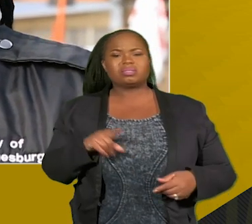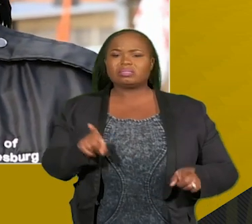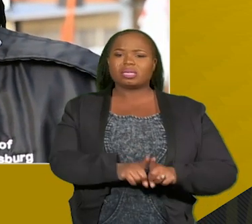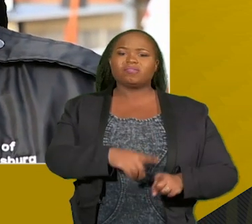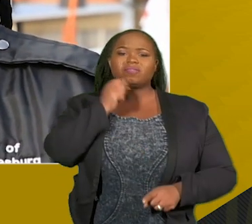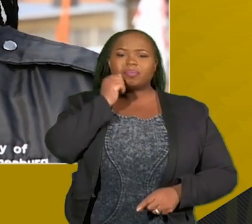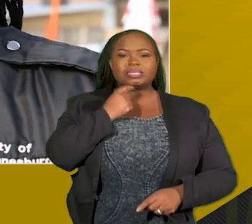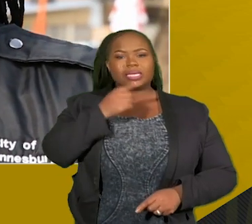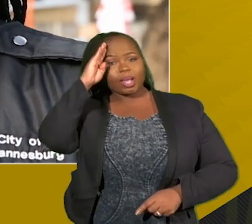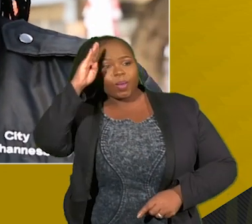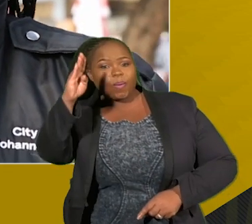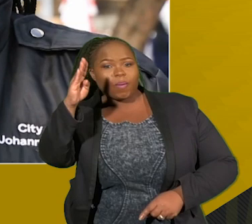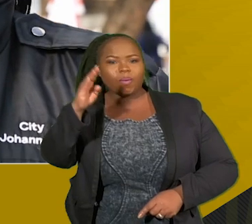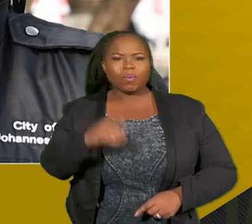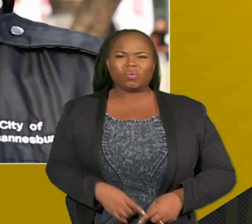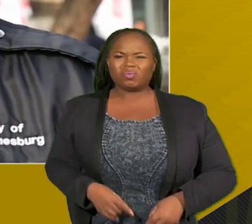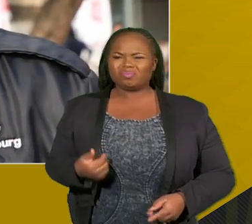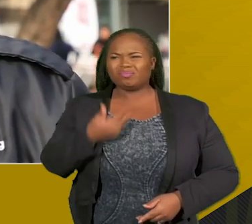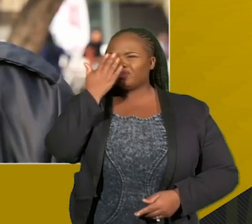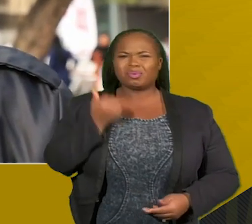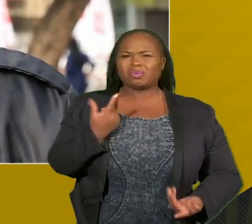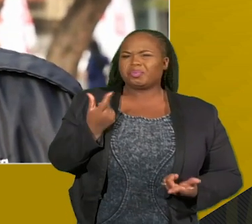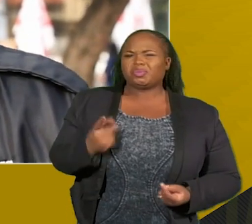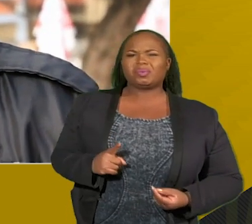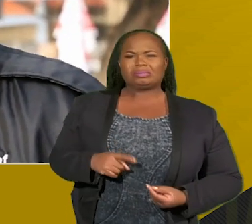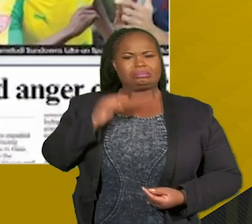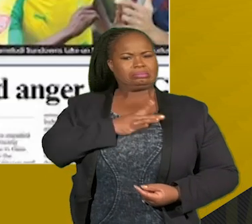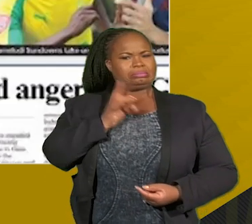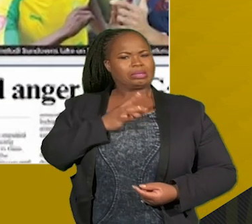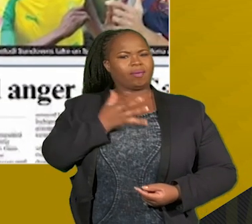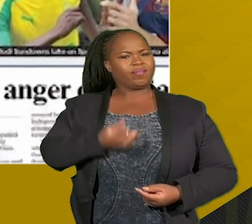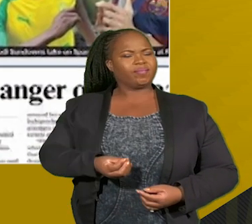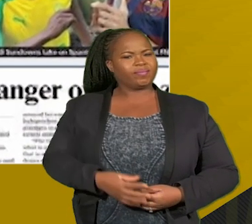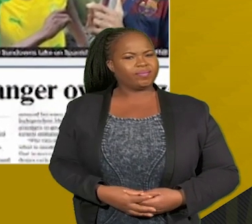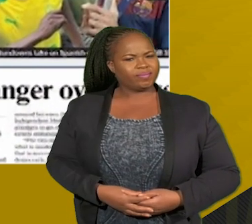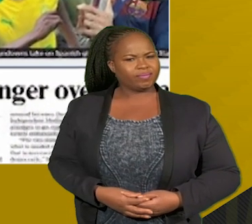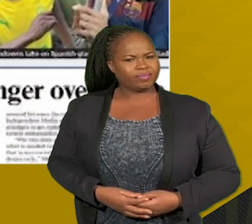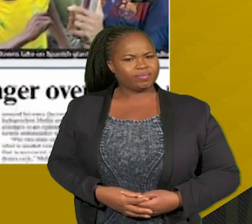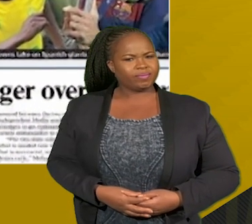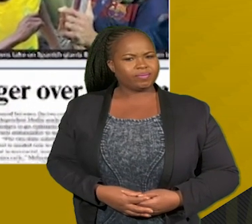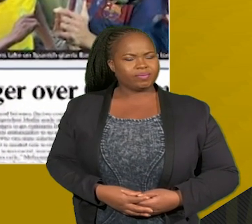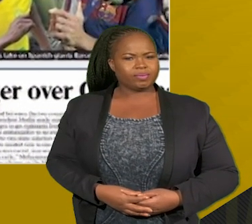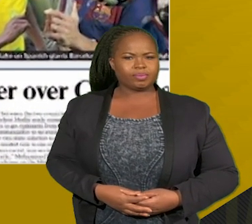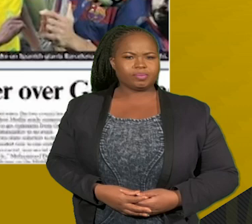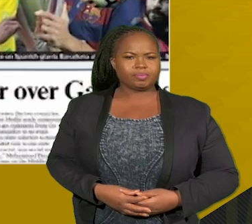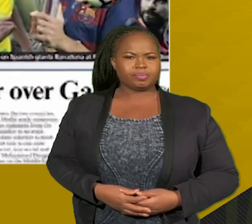wa monna a re hello mo strateng wa ke bana le fear nje.